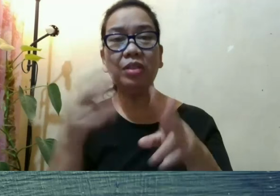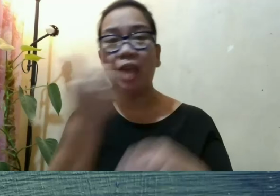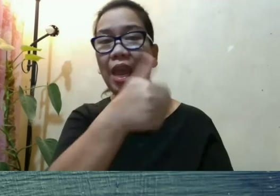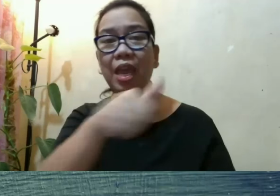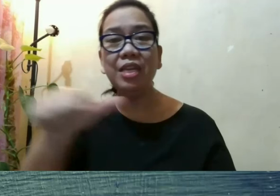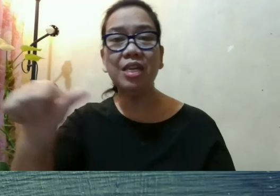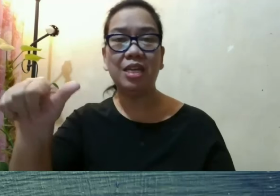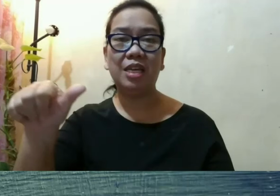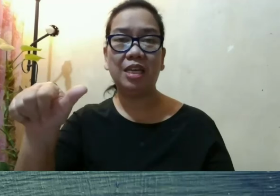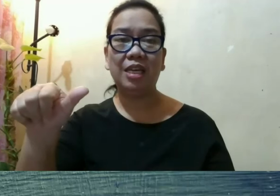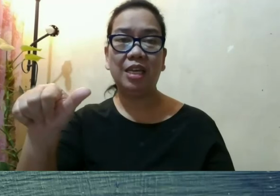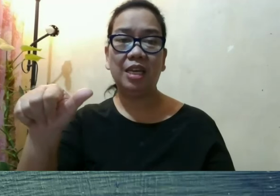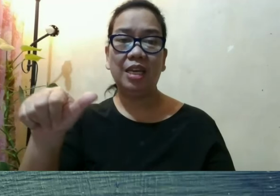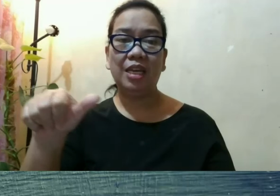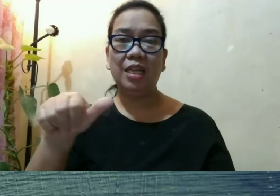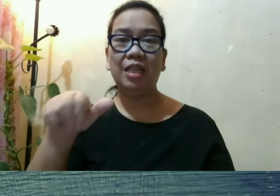valuables, anything